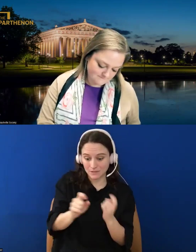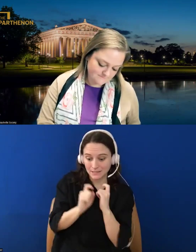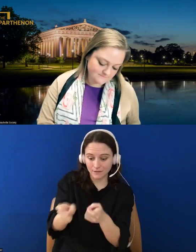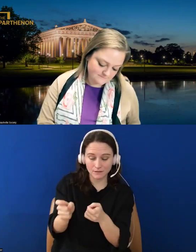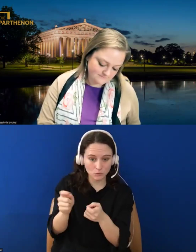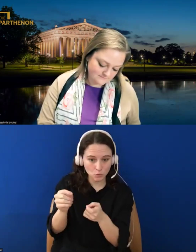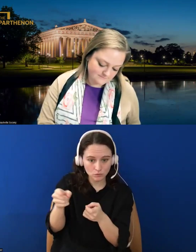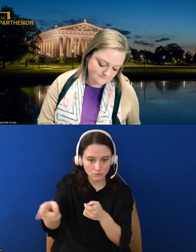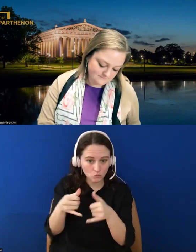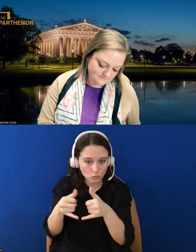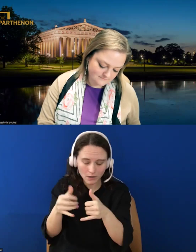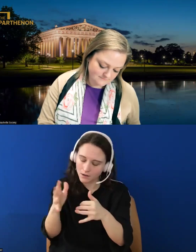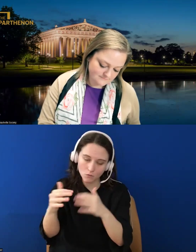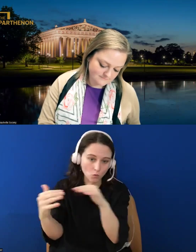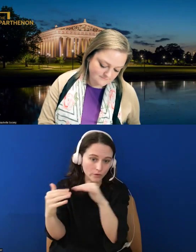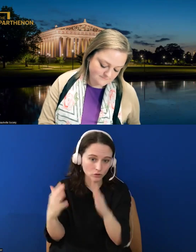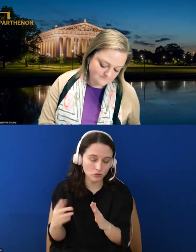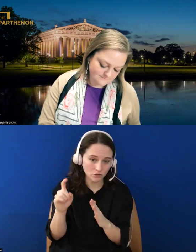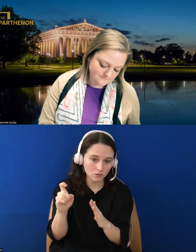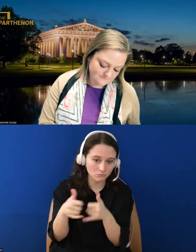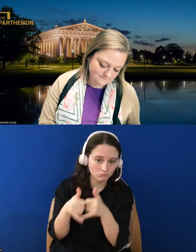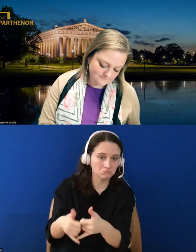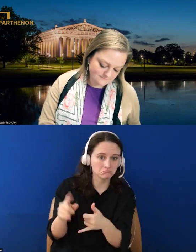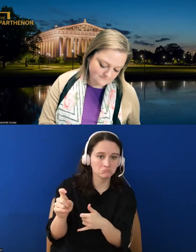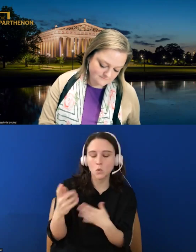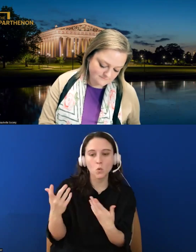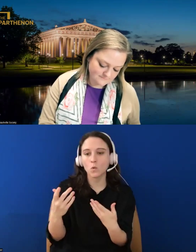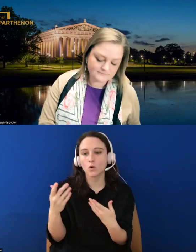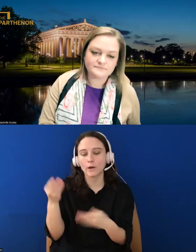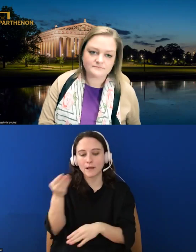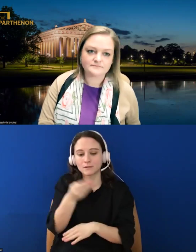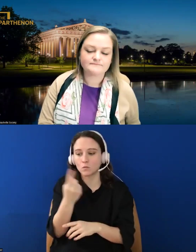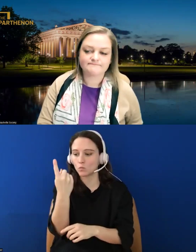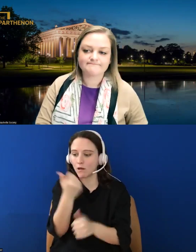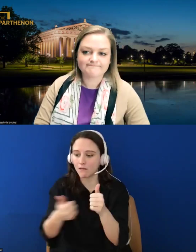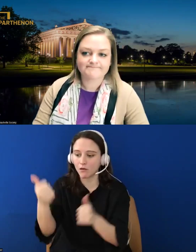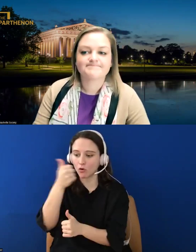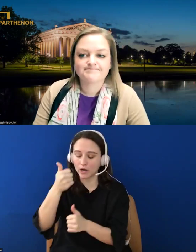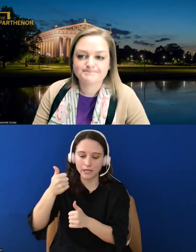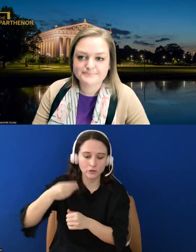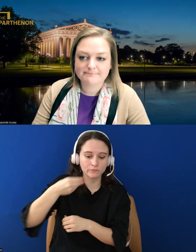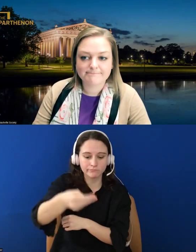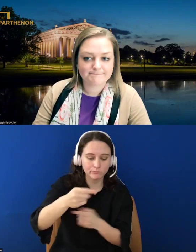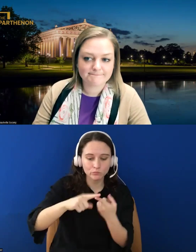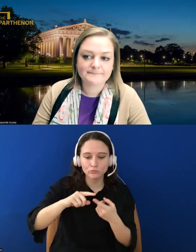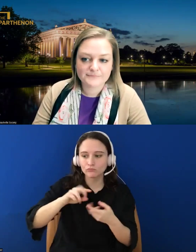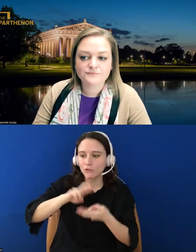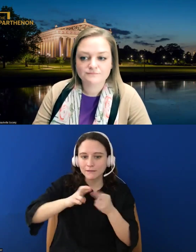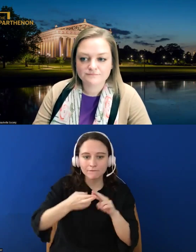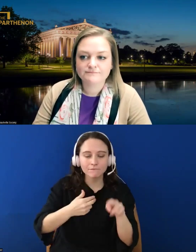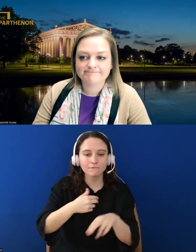them, or were passed from one authority to their relatives or their family